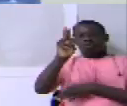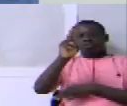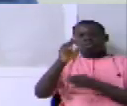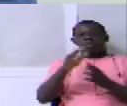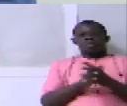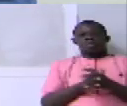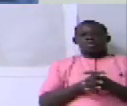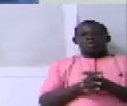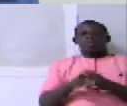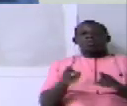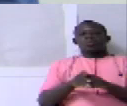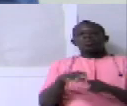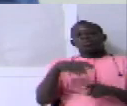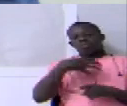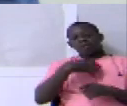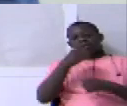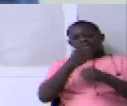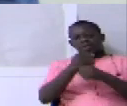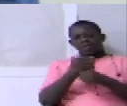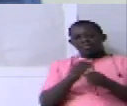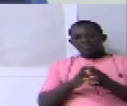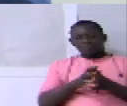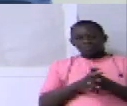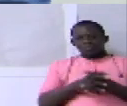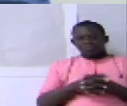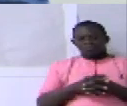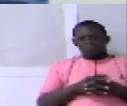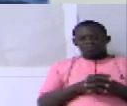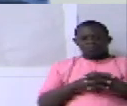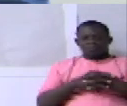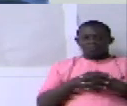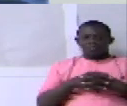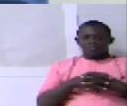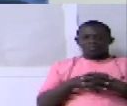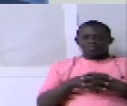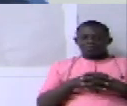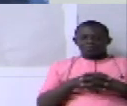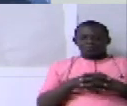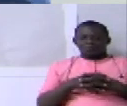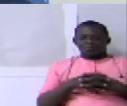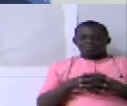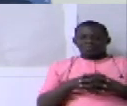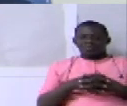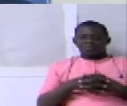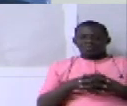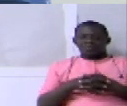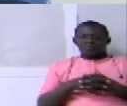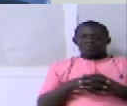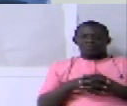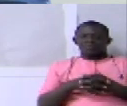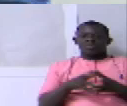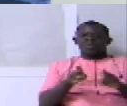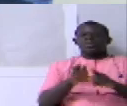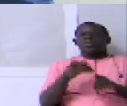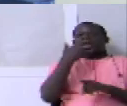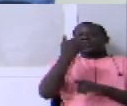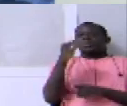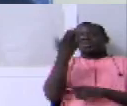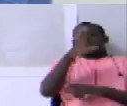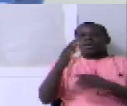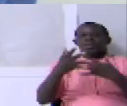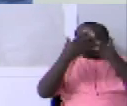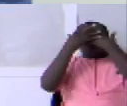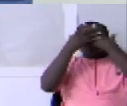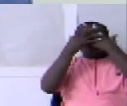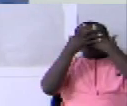cut through this chase. Where prison recruits Yes.